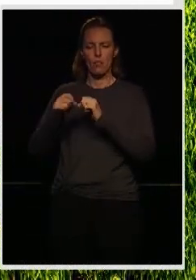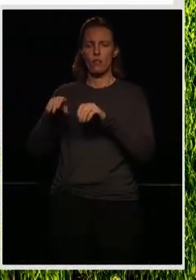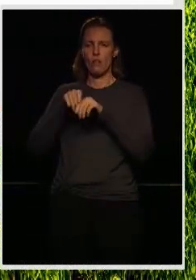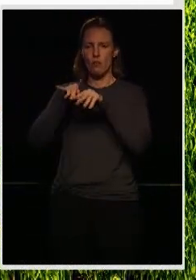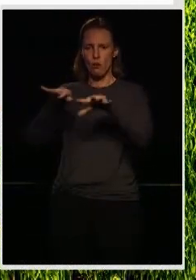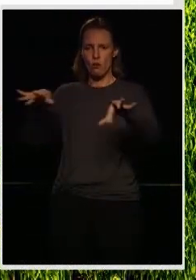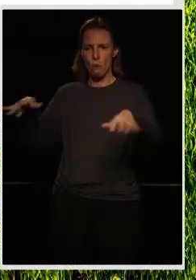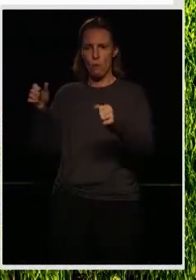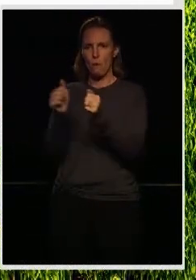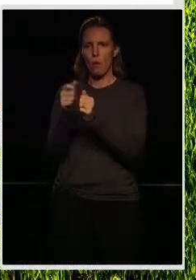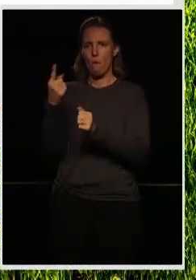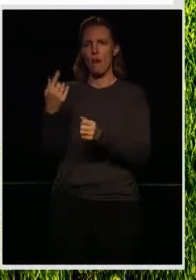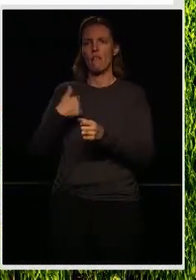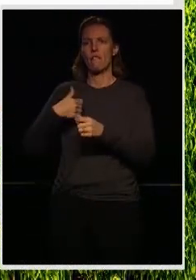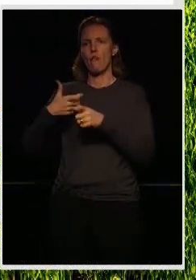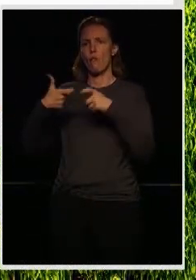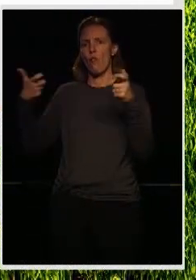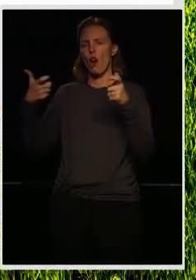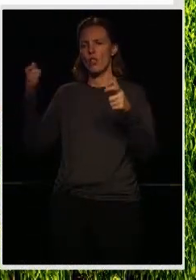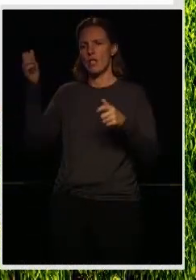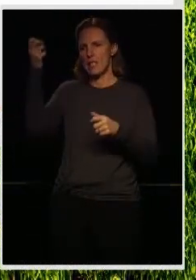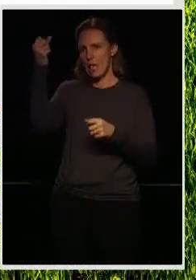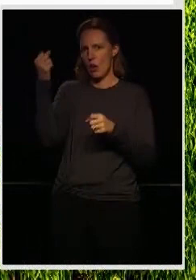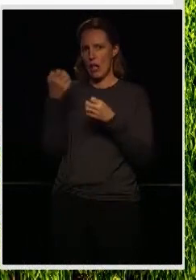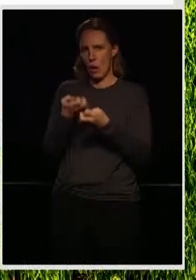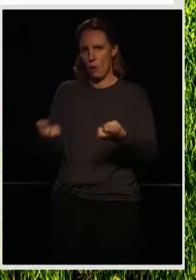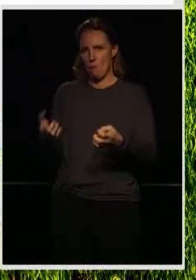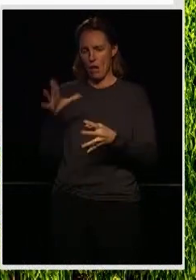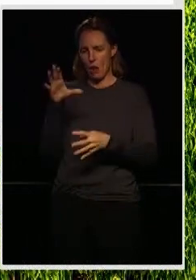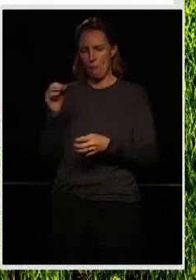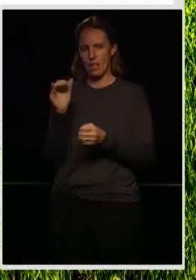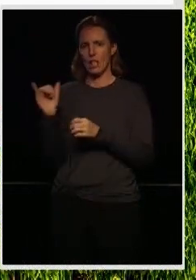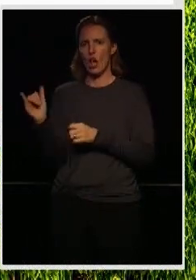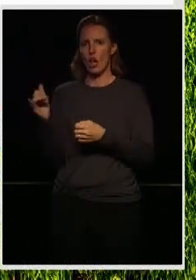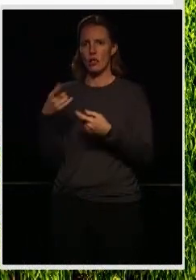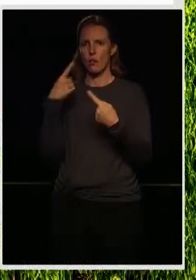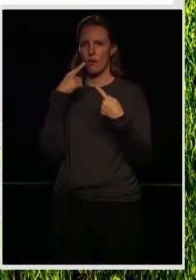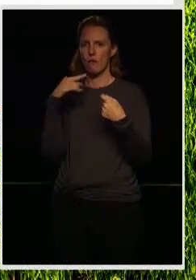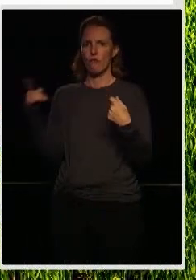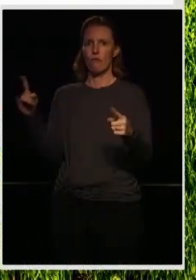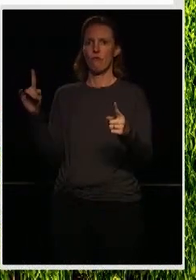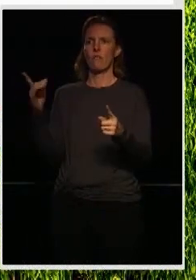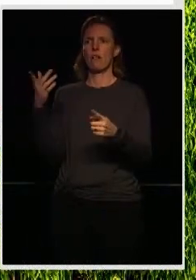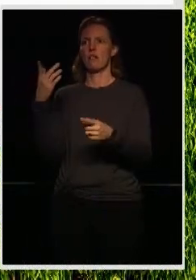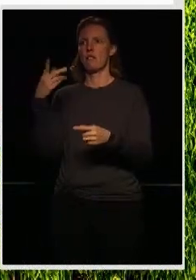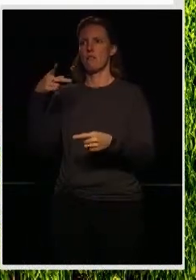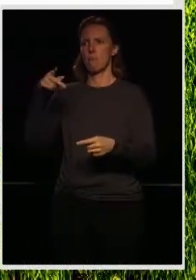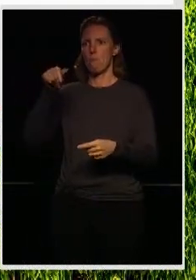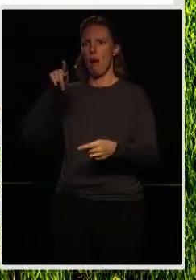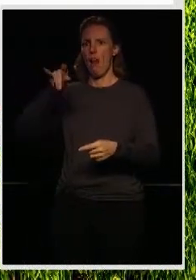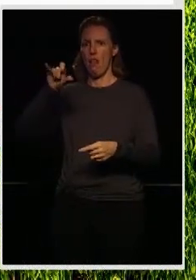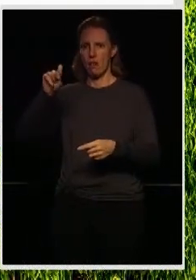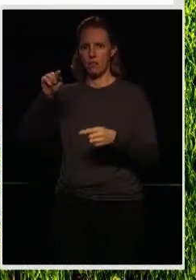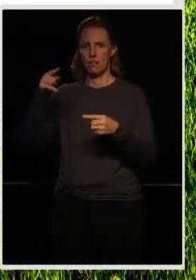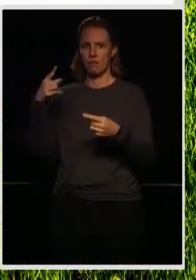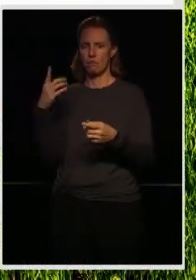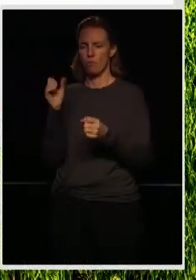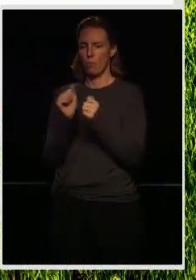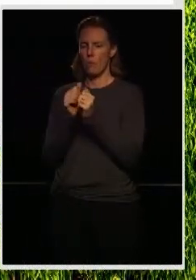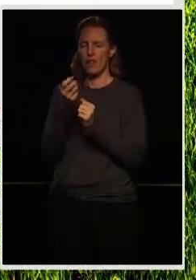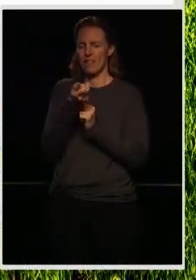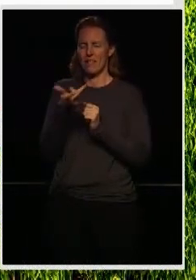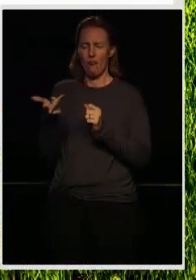world's largest dairy equipment companies, and also have completed pilots successfully with several leading industry